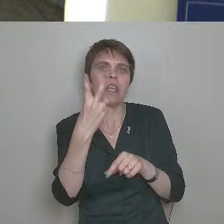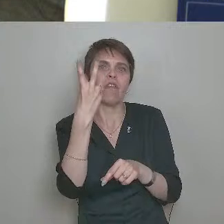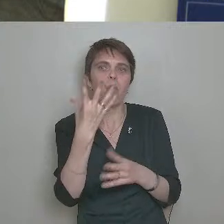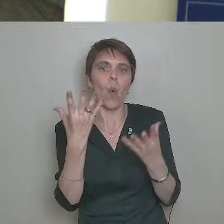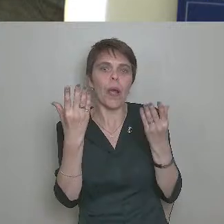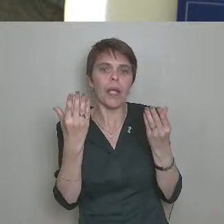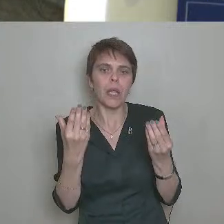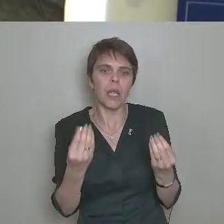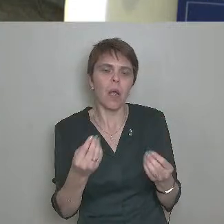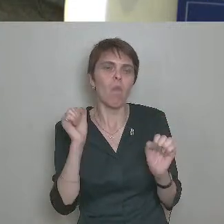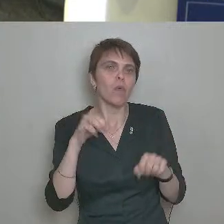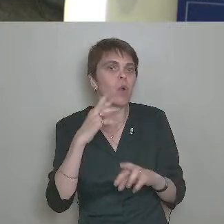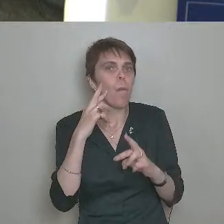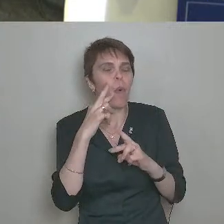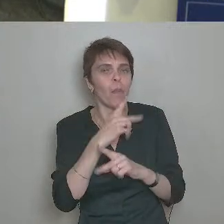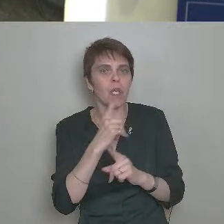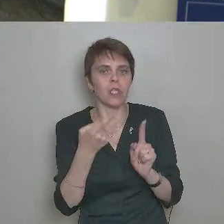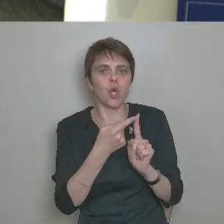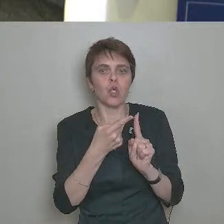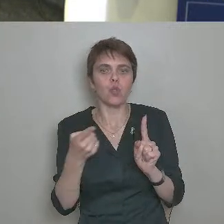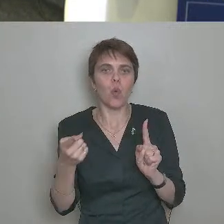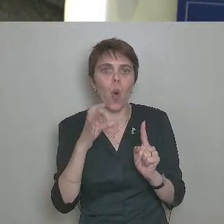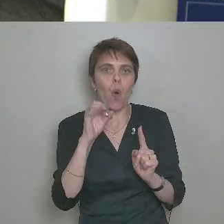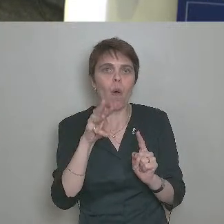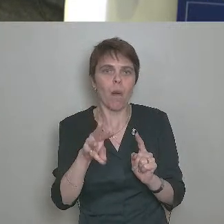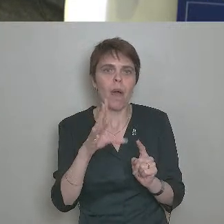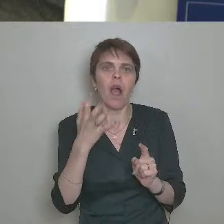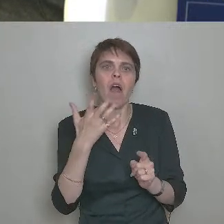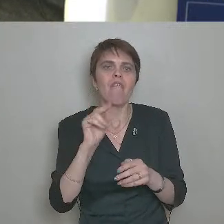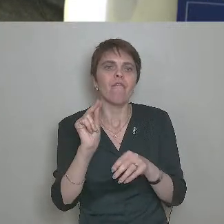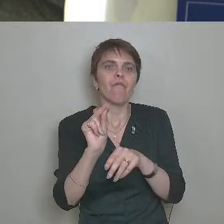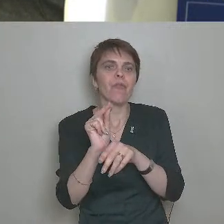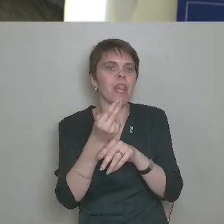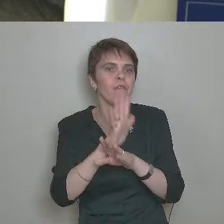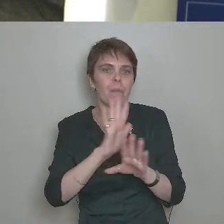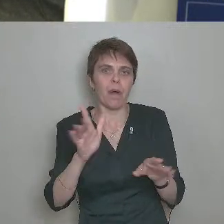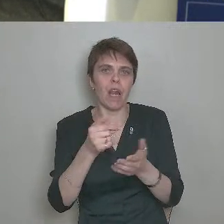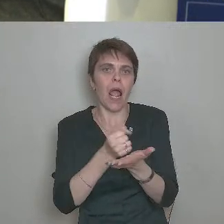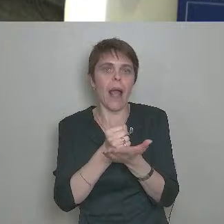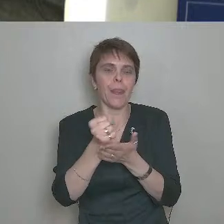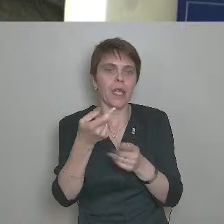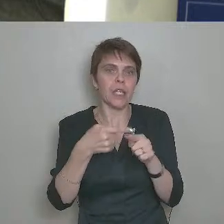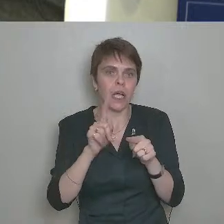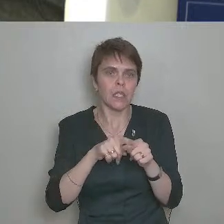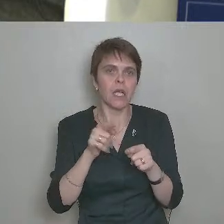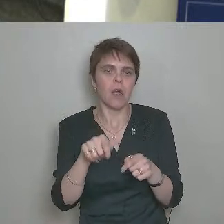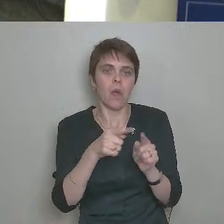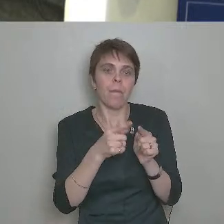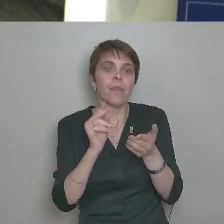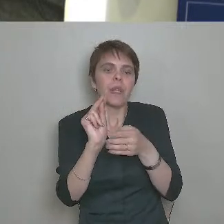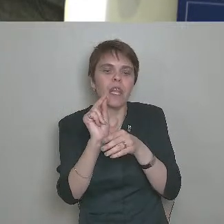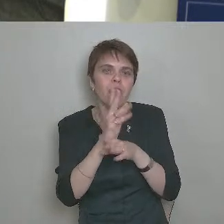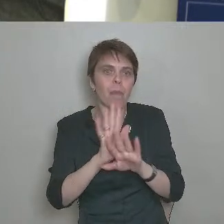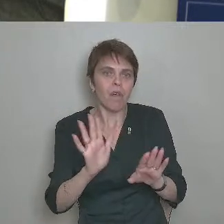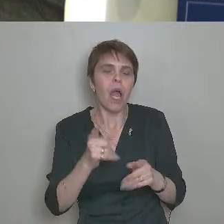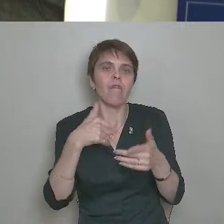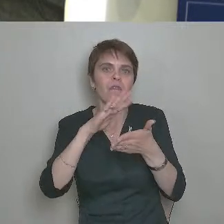to correct it, and if, I think it's 2 days, if in the course of 2 days the candidate does not